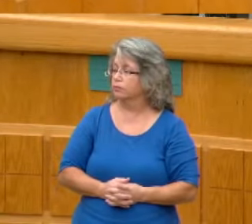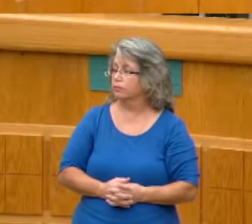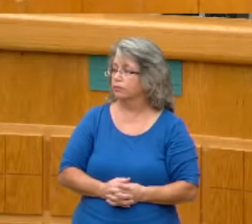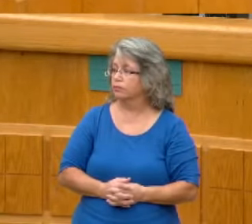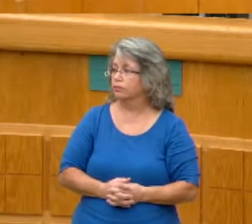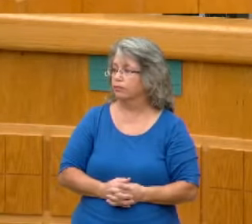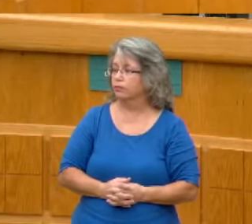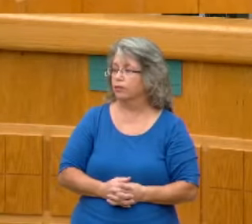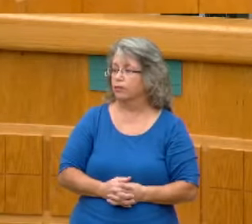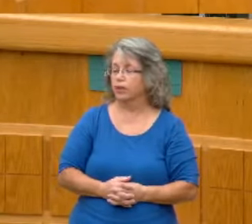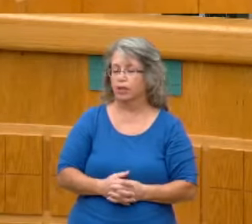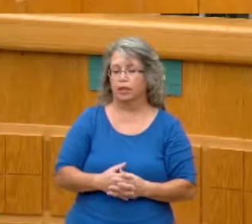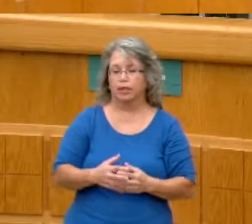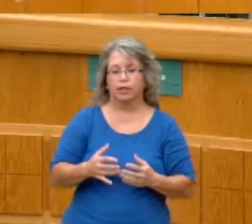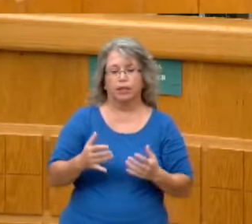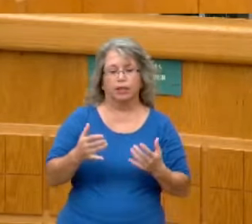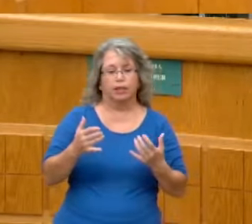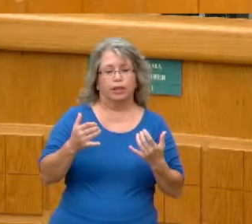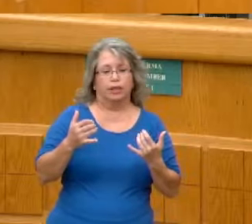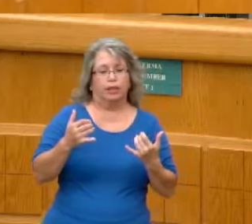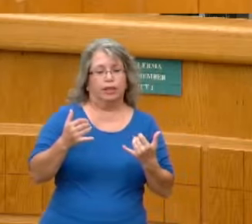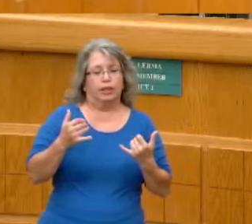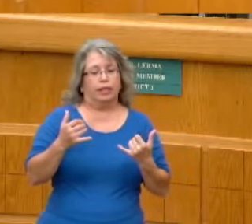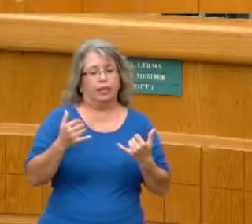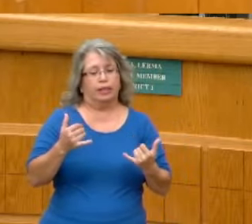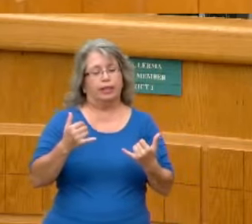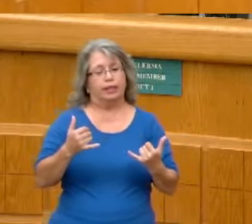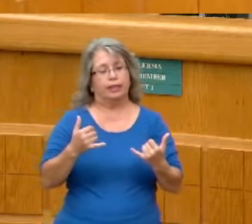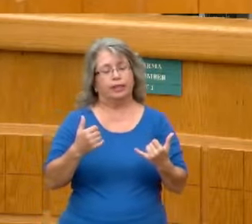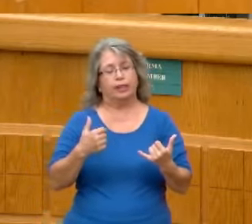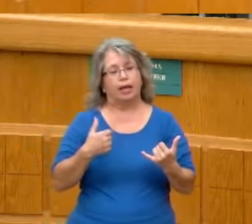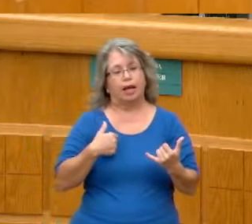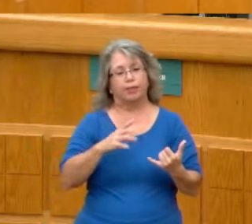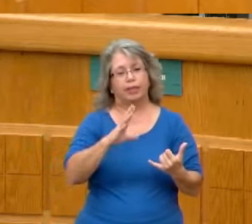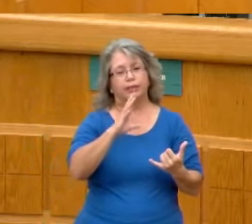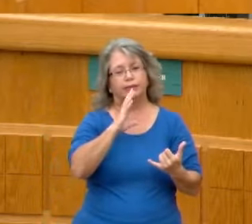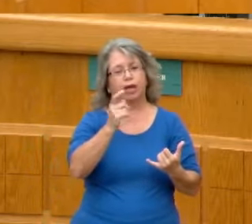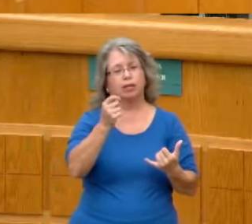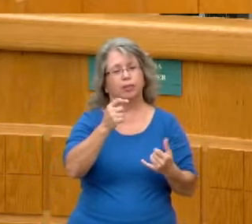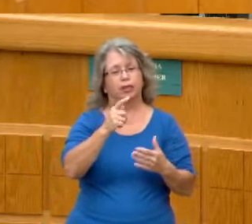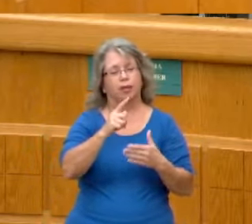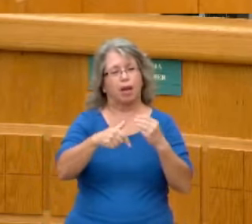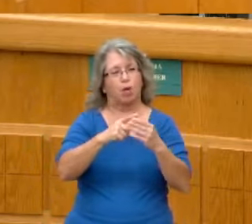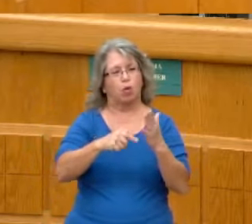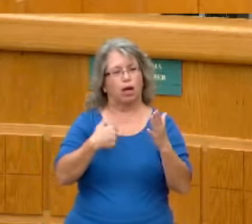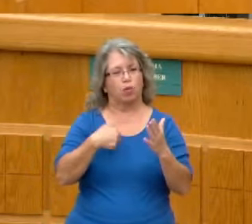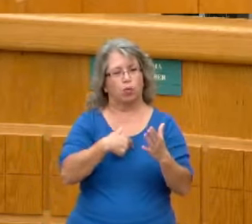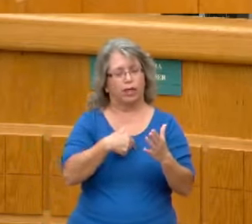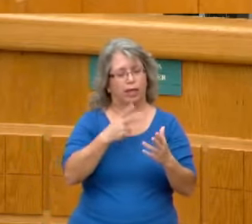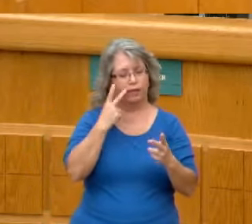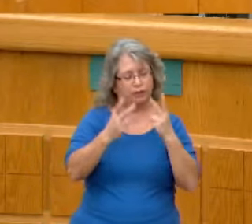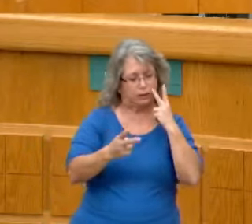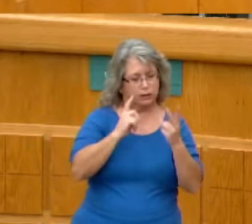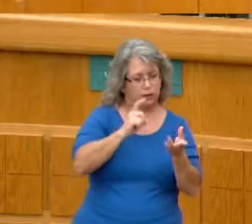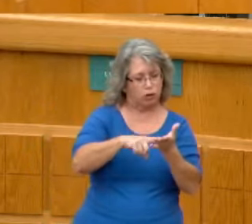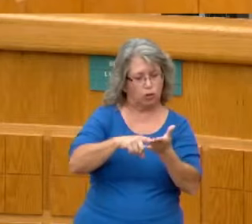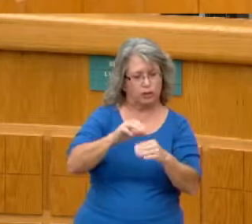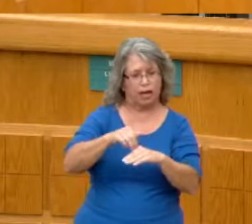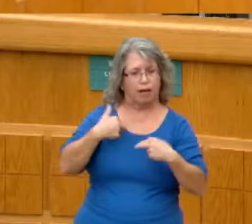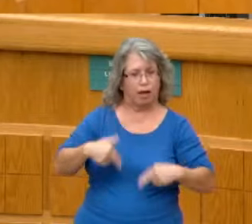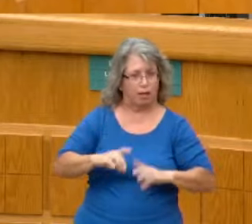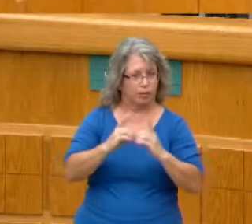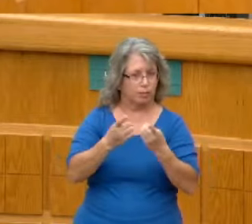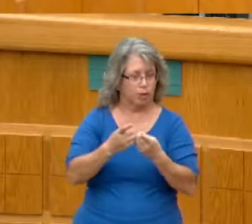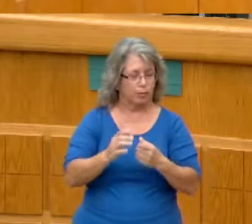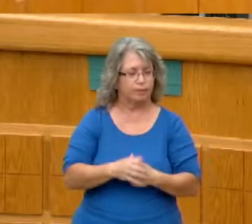I'm going to talk now a little bit about what we see at the health department and what's going on. So this summer, the Delta variant continues to